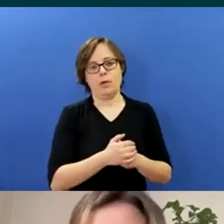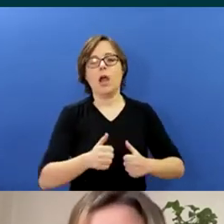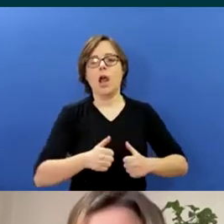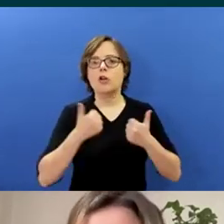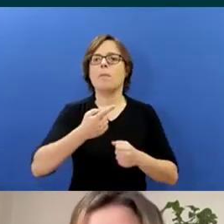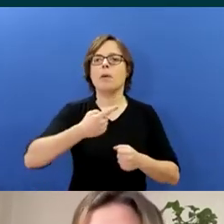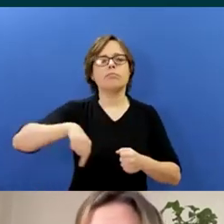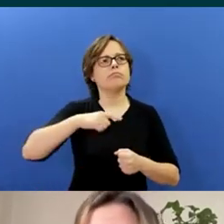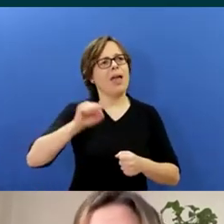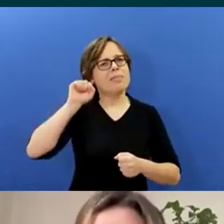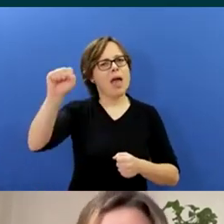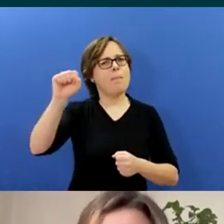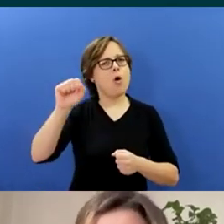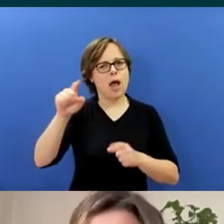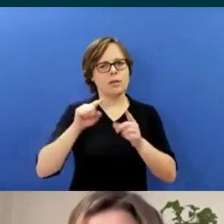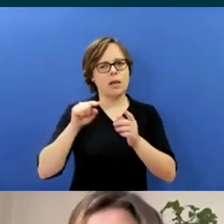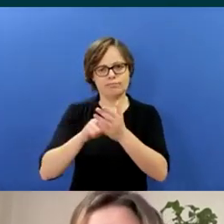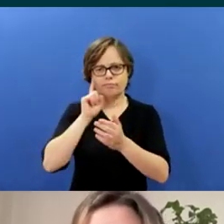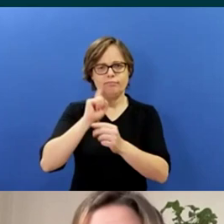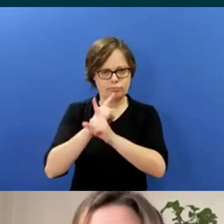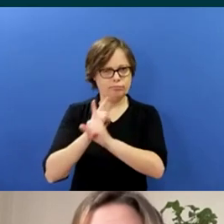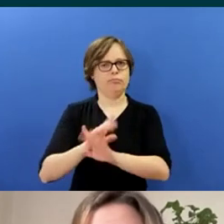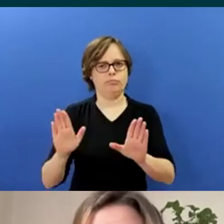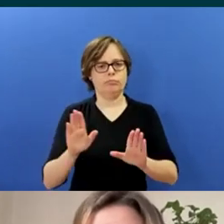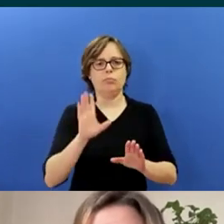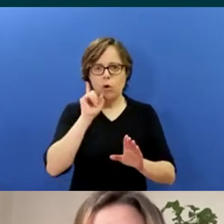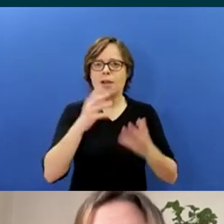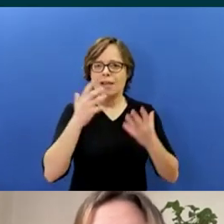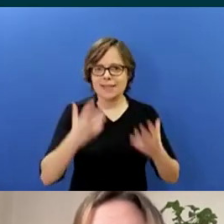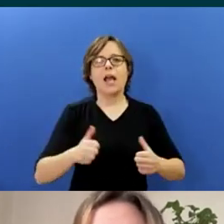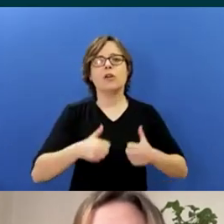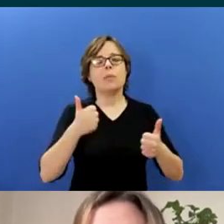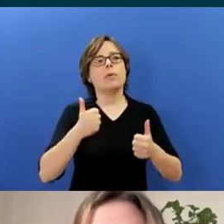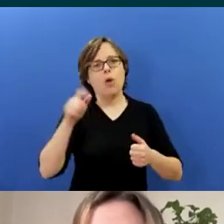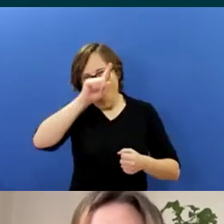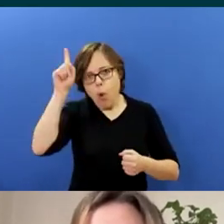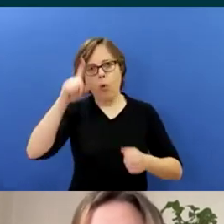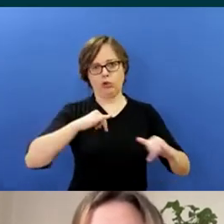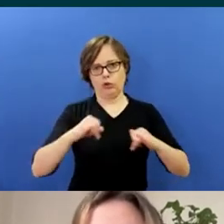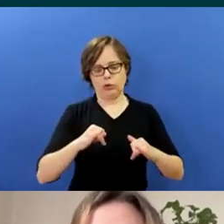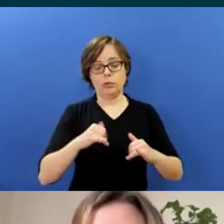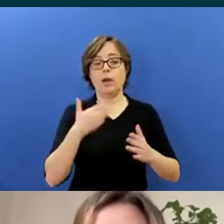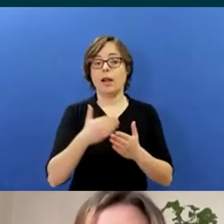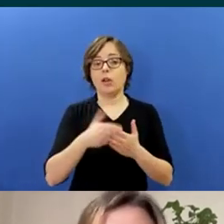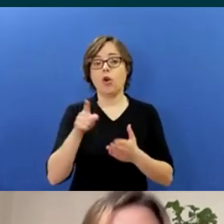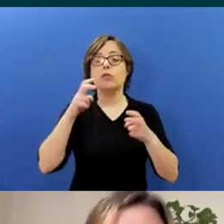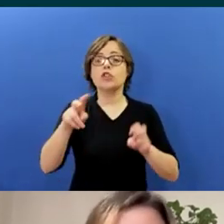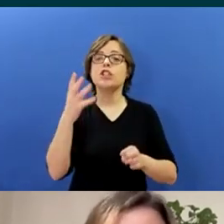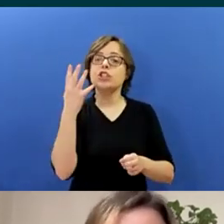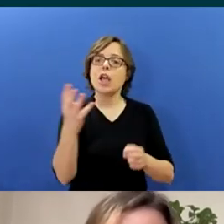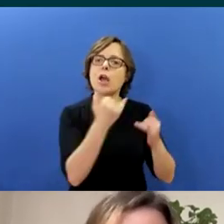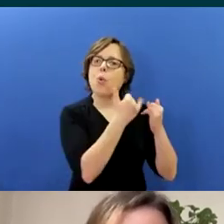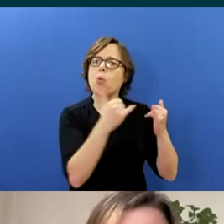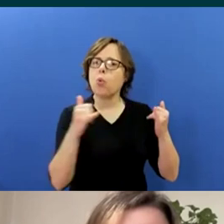the people. So they created 3 different mechanisms that allow them to participate actively